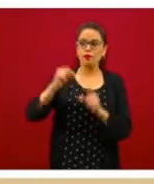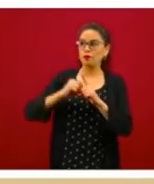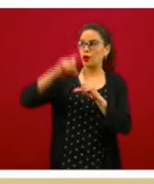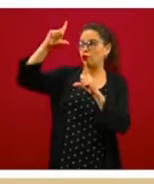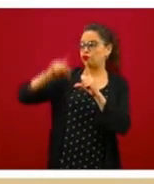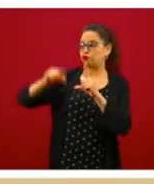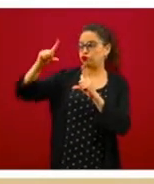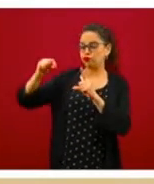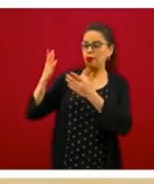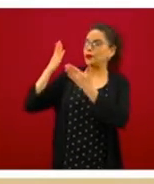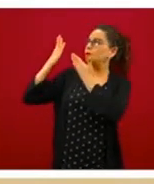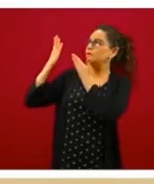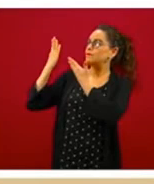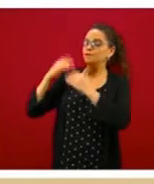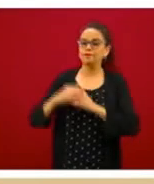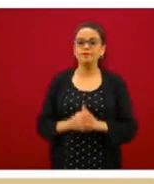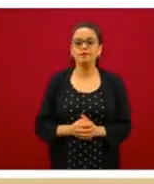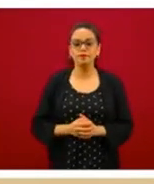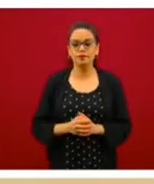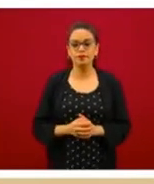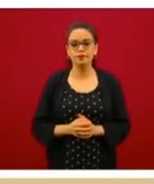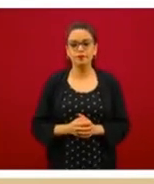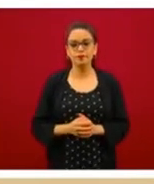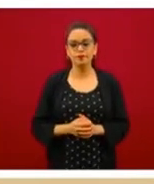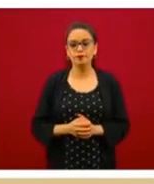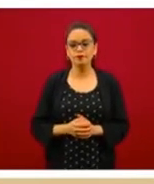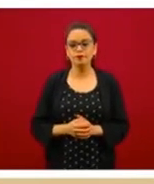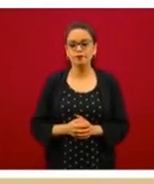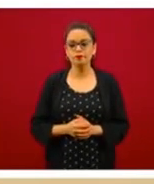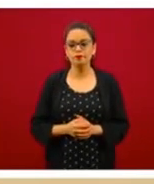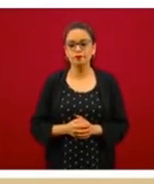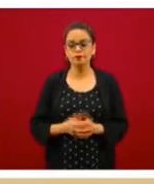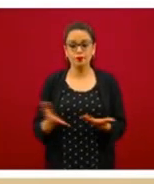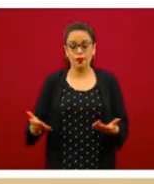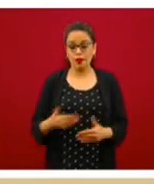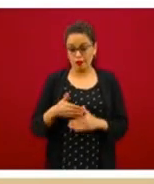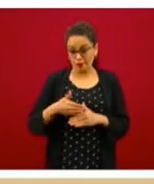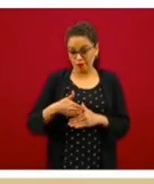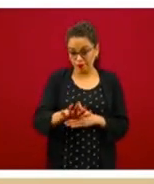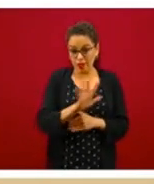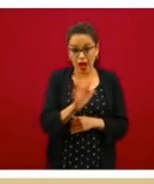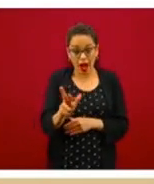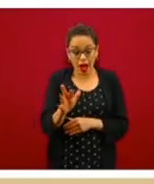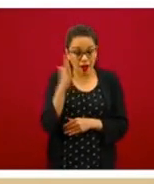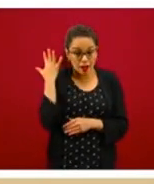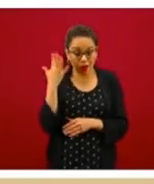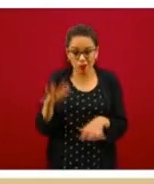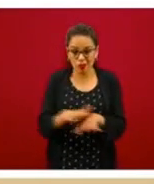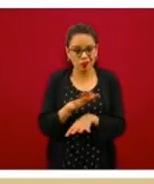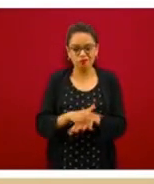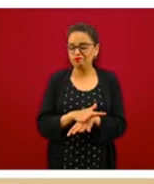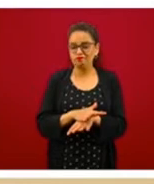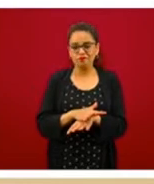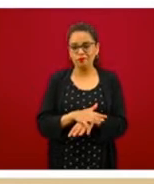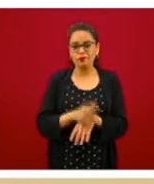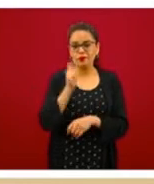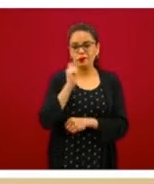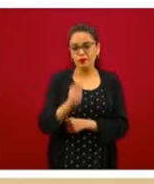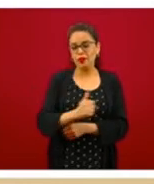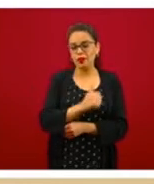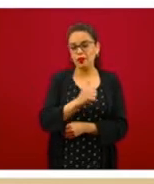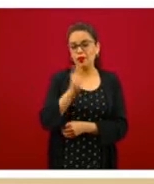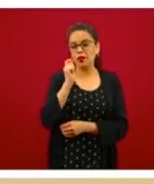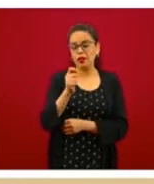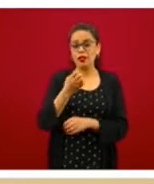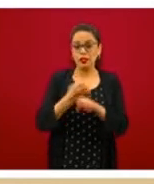Here we have a map of cumulative cases that has been updated since February 28th. We have 66.2 people